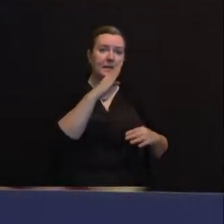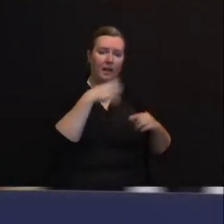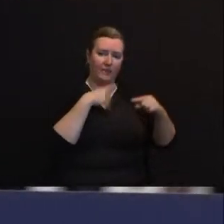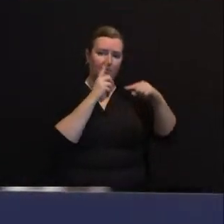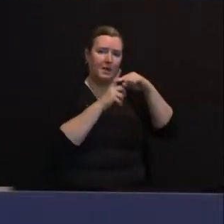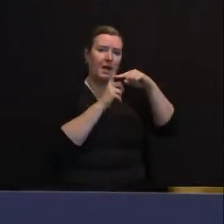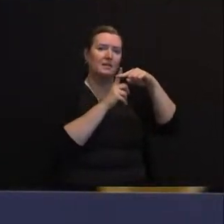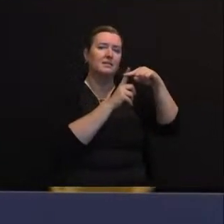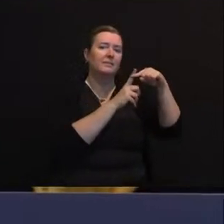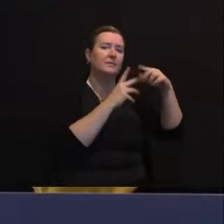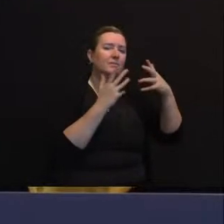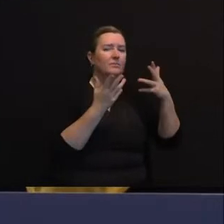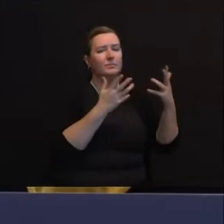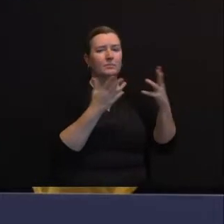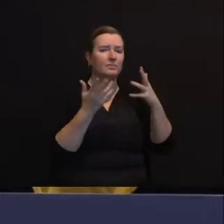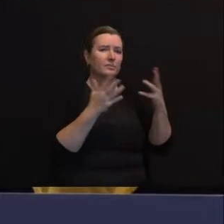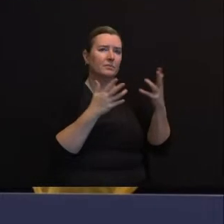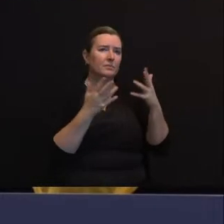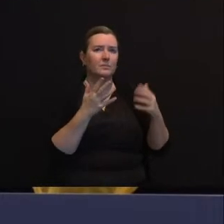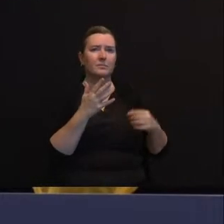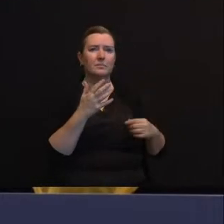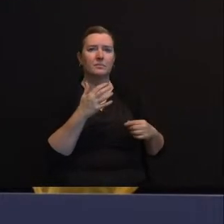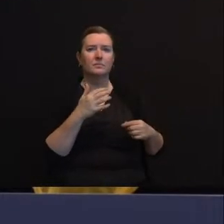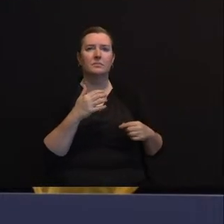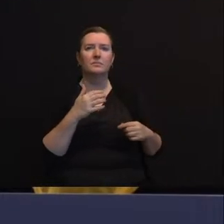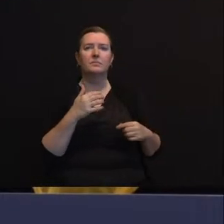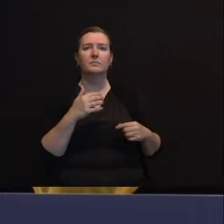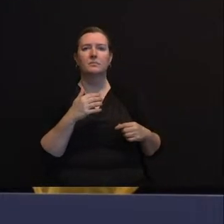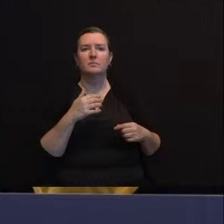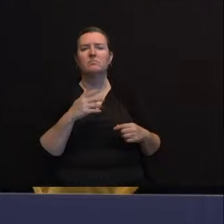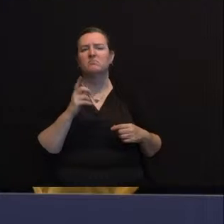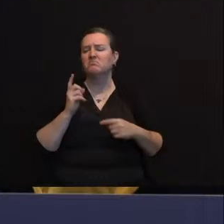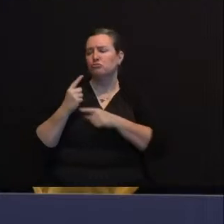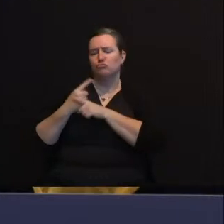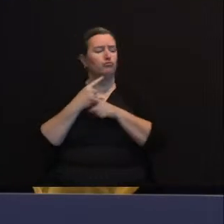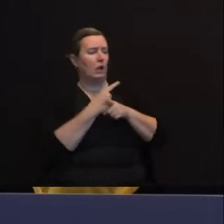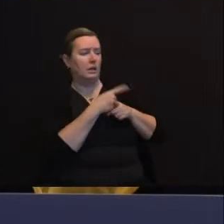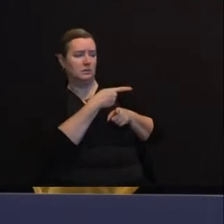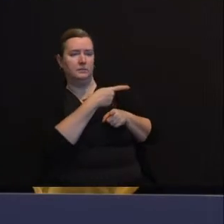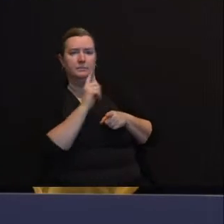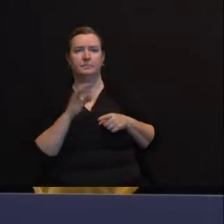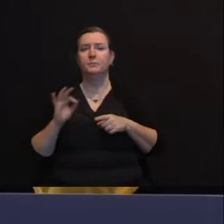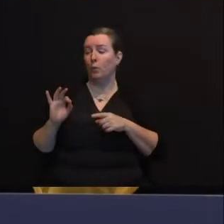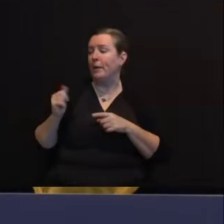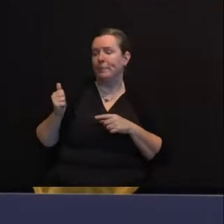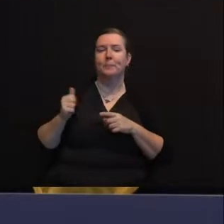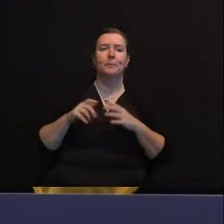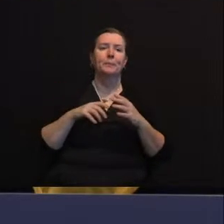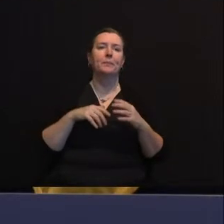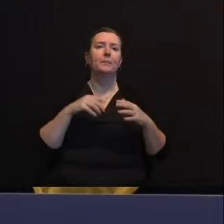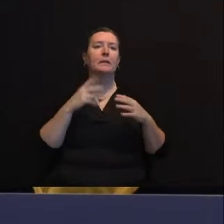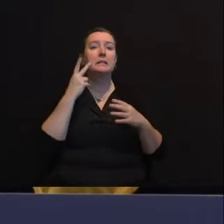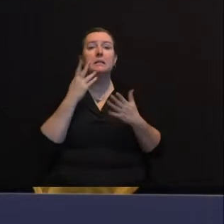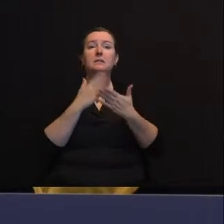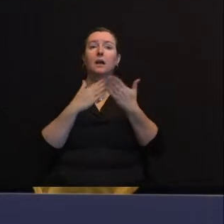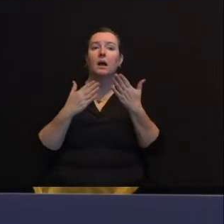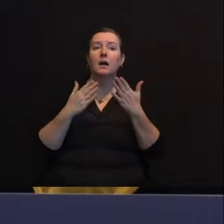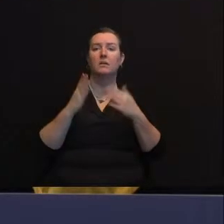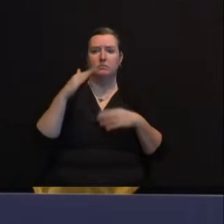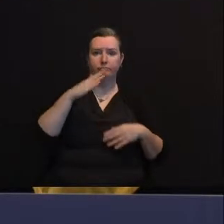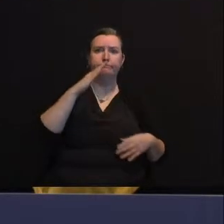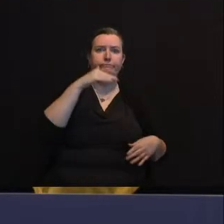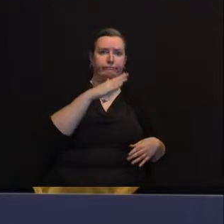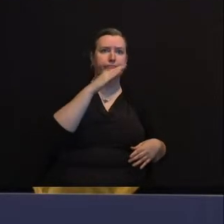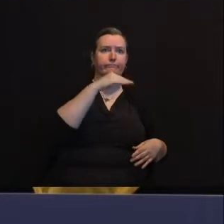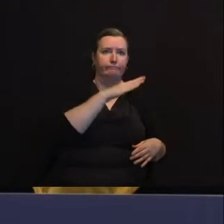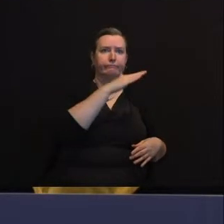going to say it differently, but a similar point. If you looked at any other point along the way, you'd see some anomalies on where the cases are